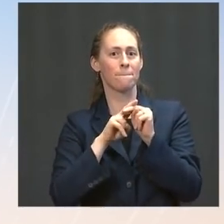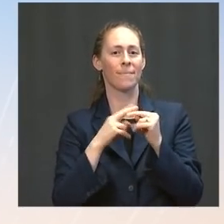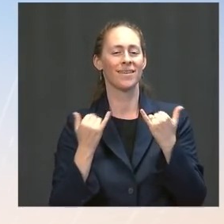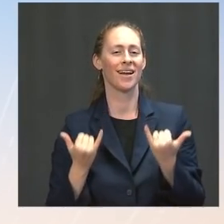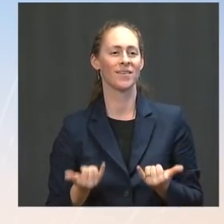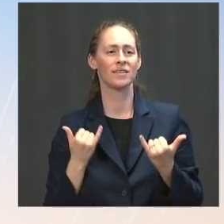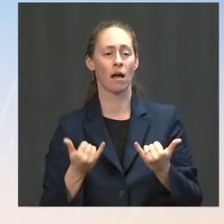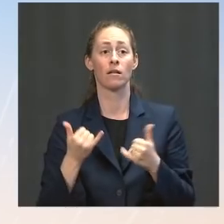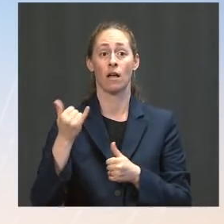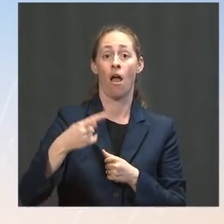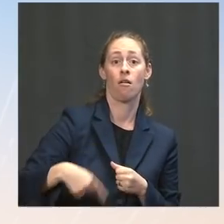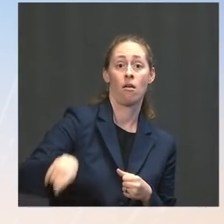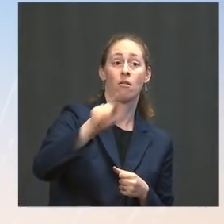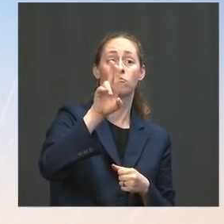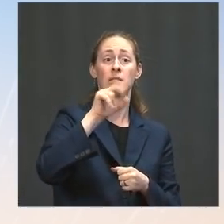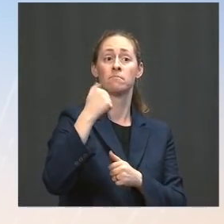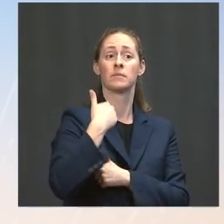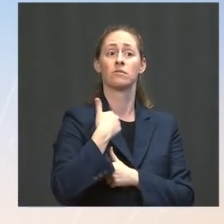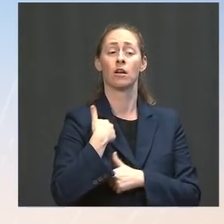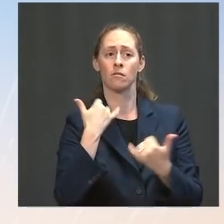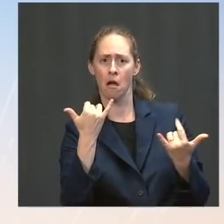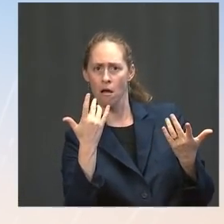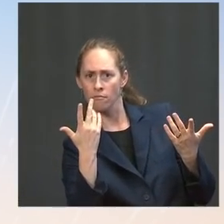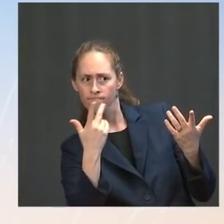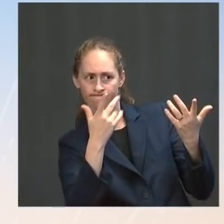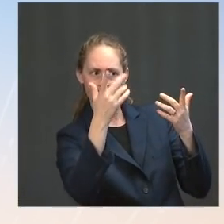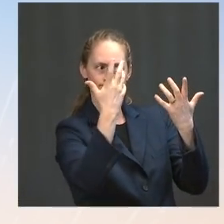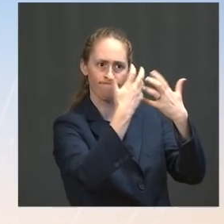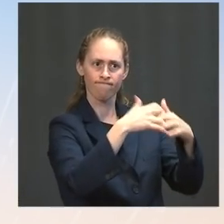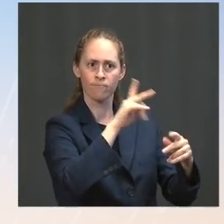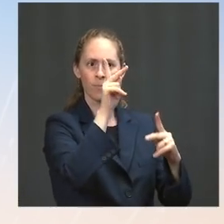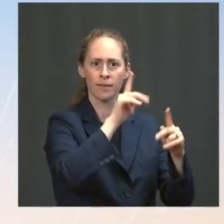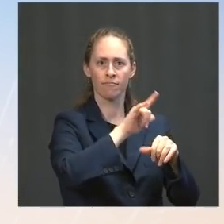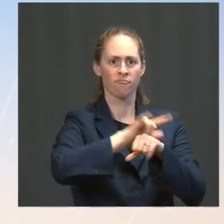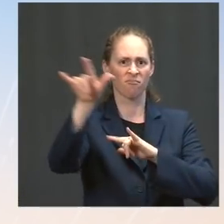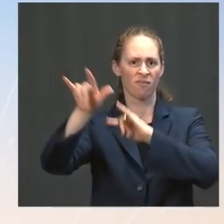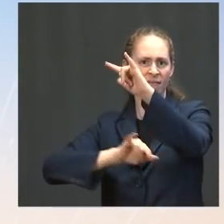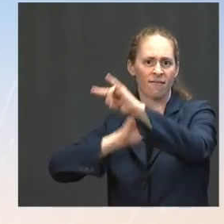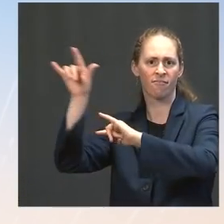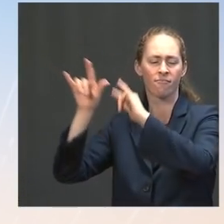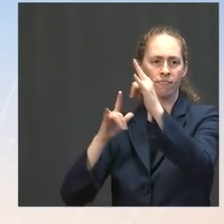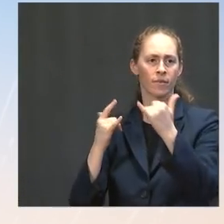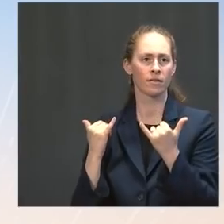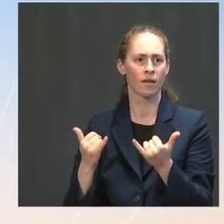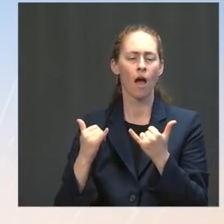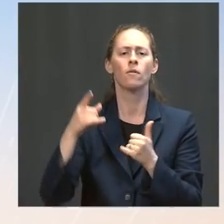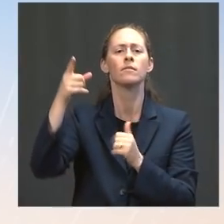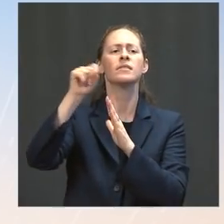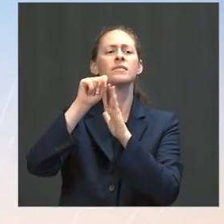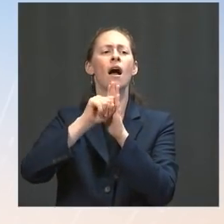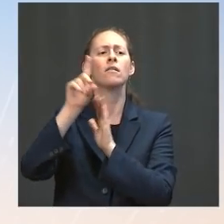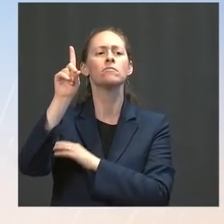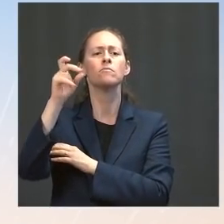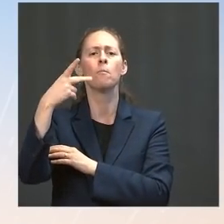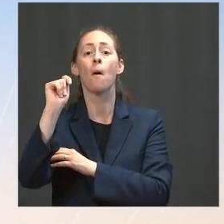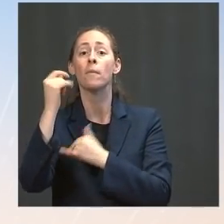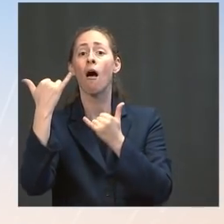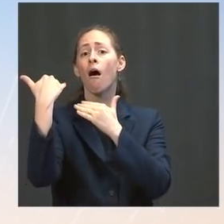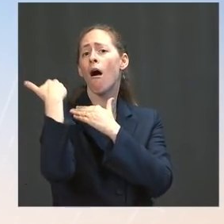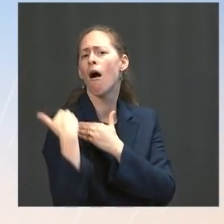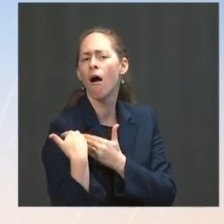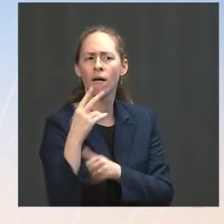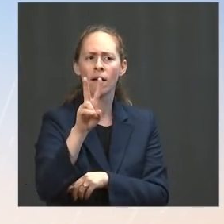the effort to get Americans out. But I'm wondering, has the U.S. offered the Taliban anything in terms of cash or supplies